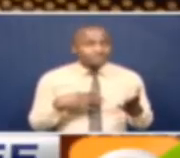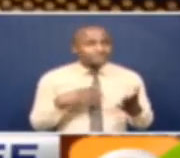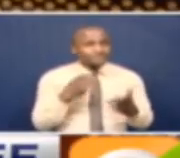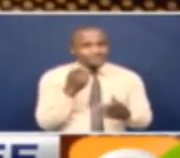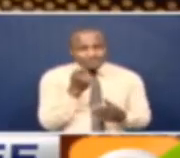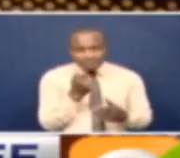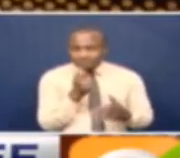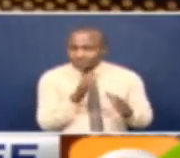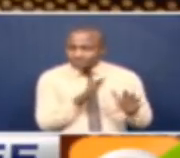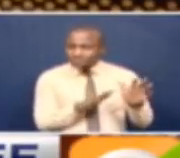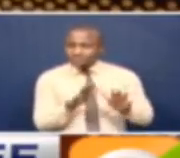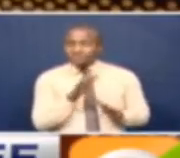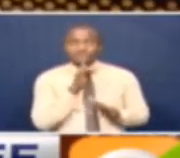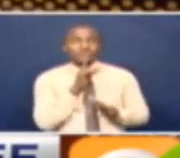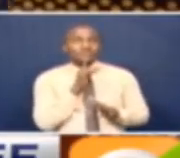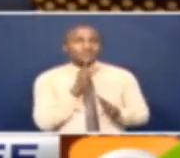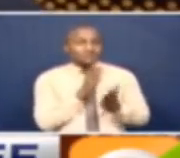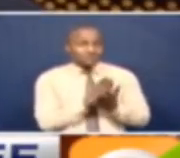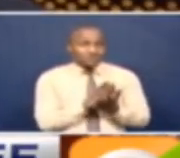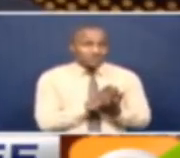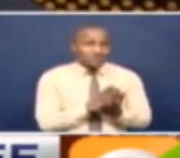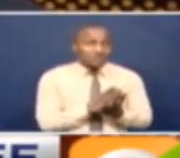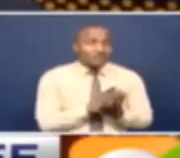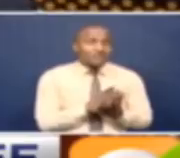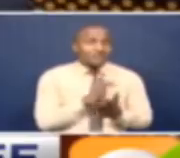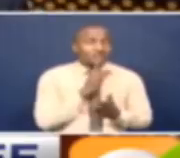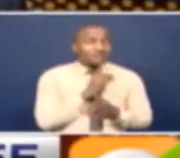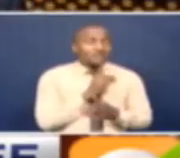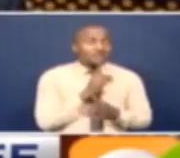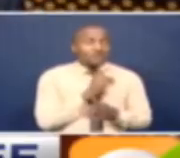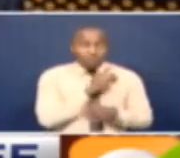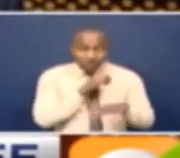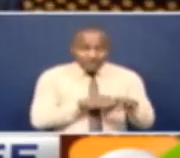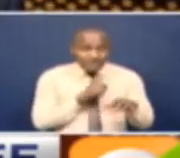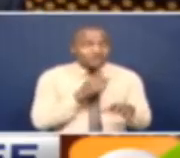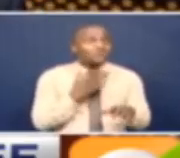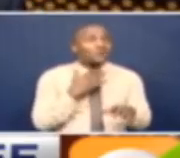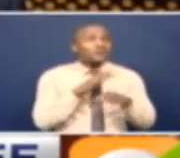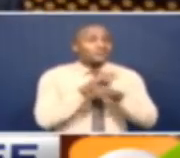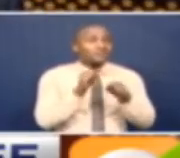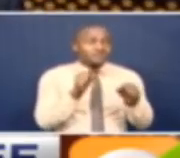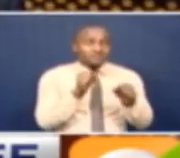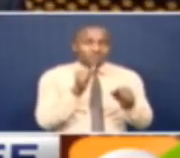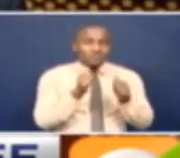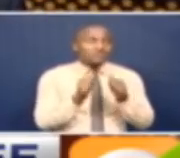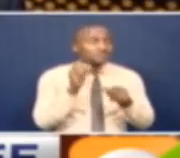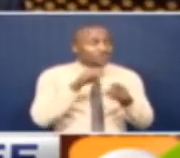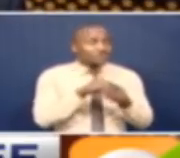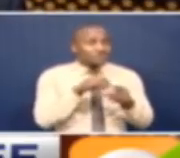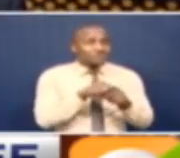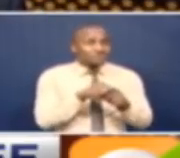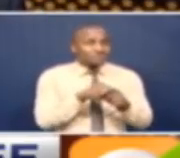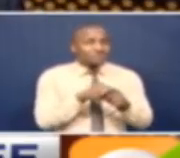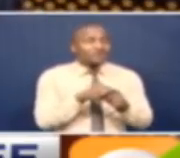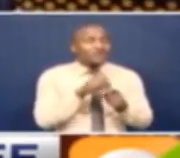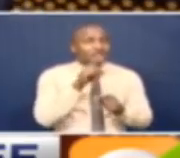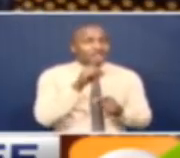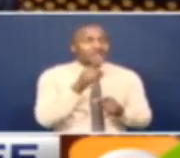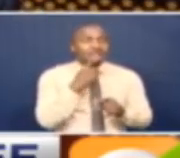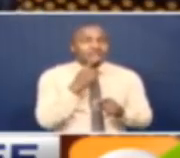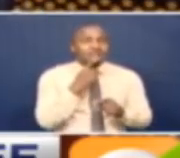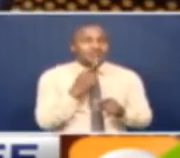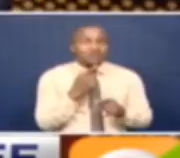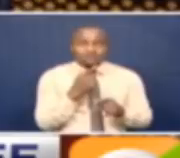are a bit hesitant to say this point. When they say that we want the presidency that is inclusive, they're actually profiling a certain Committee